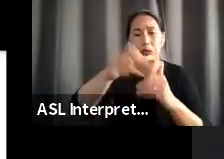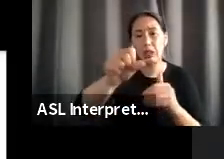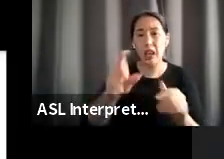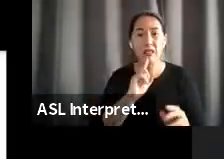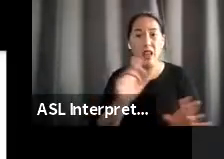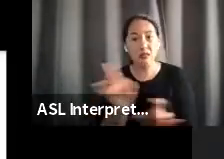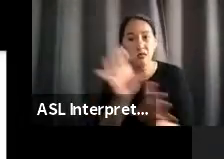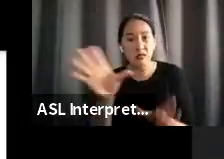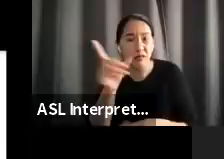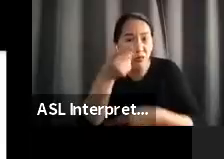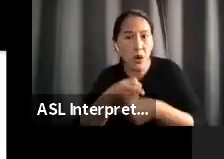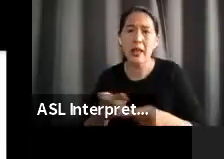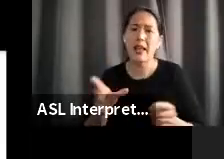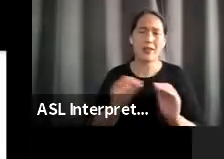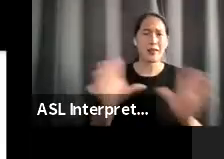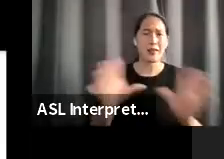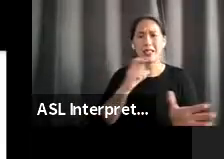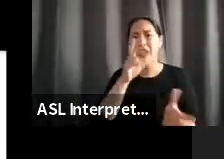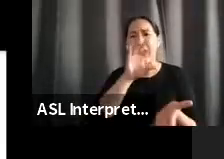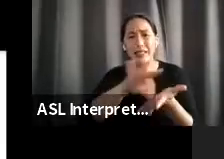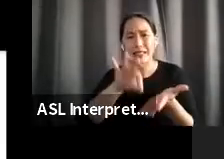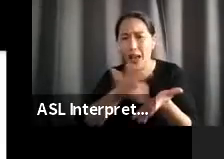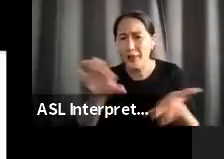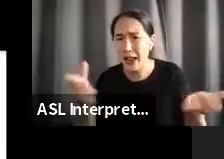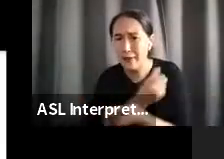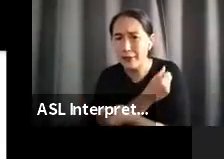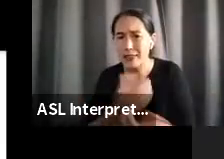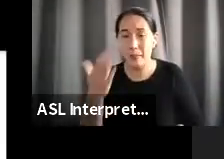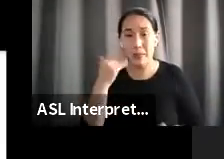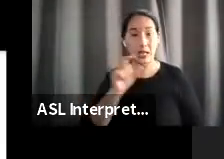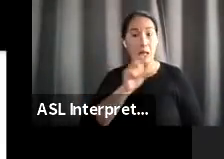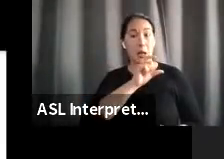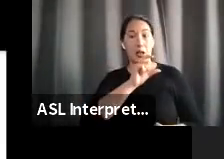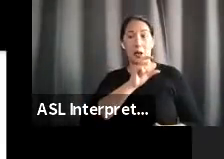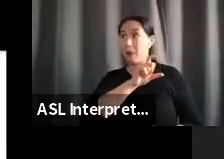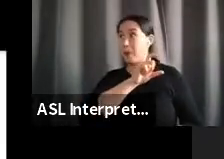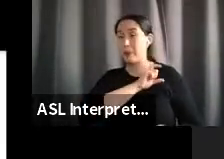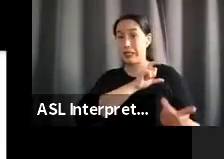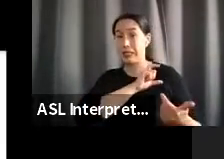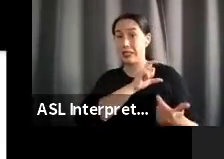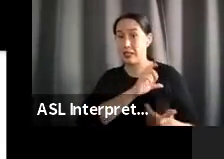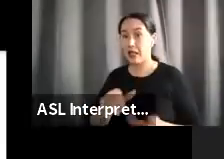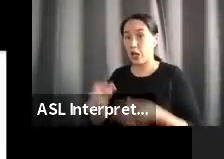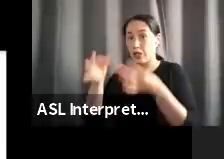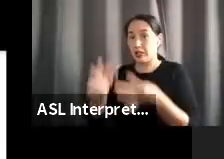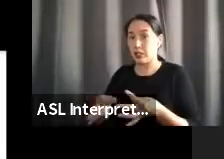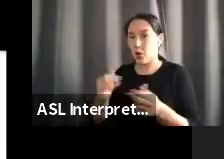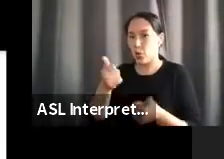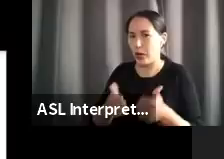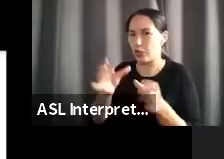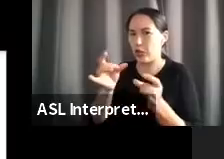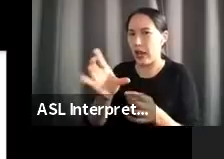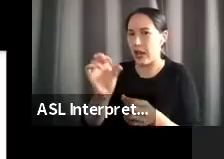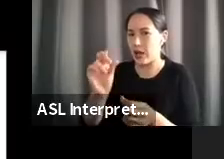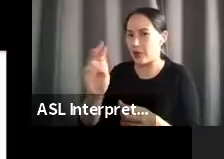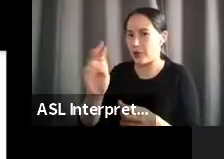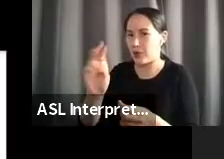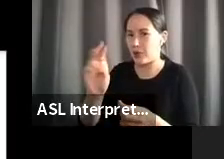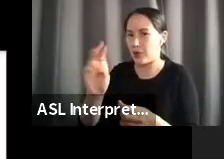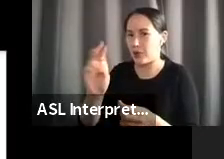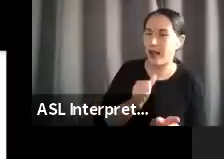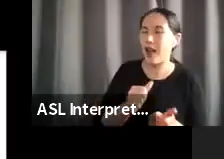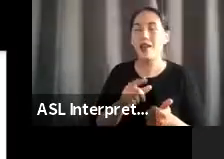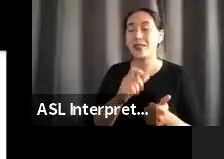an undercount because this is, you know, who the police decide had a hate crime, right? This is not, you know, all the